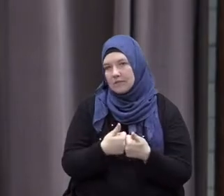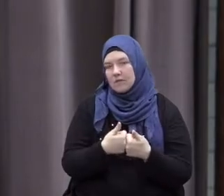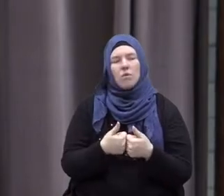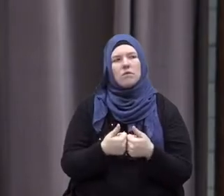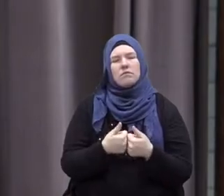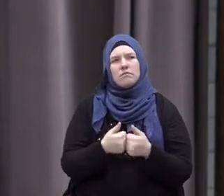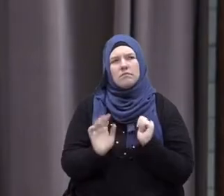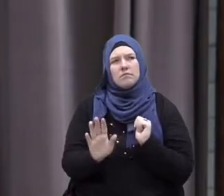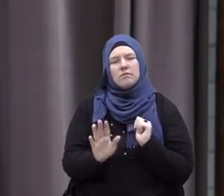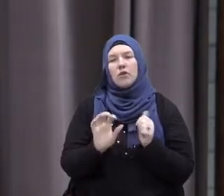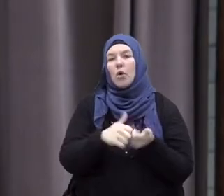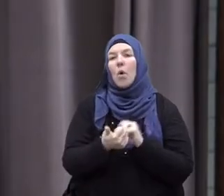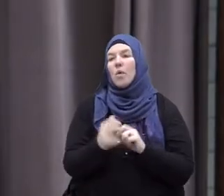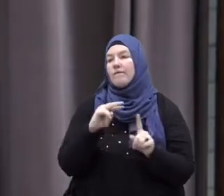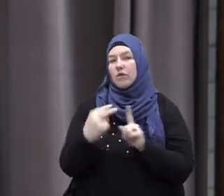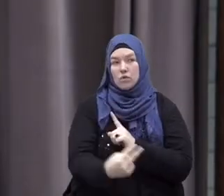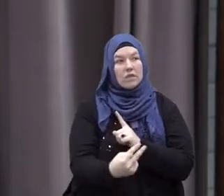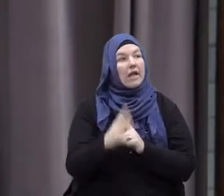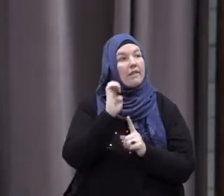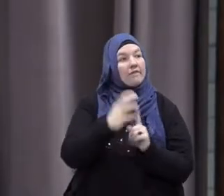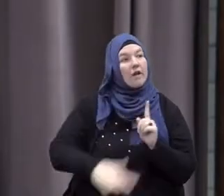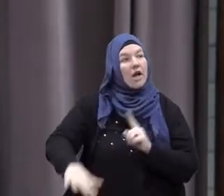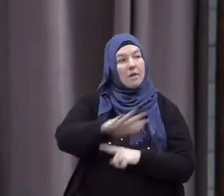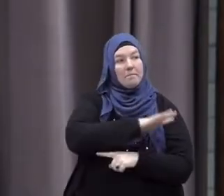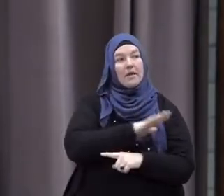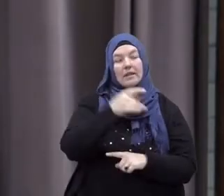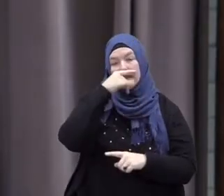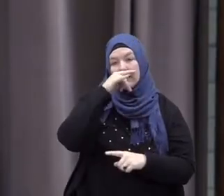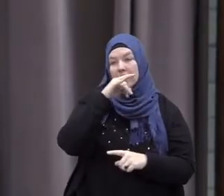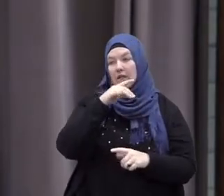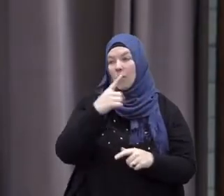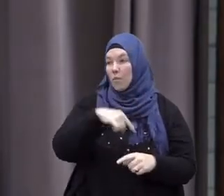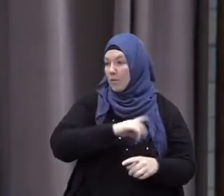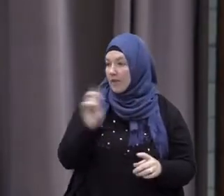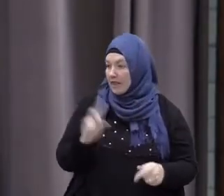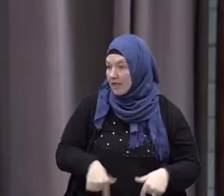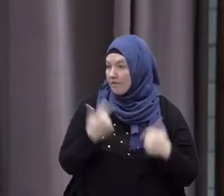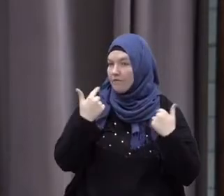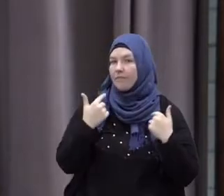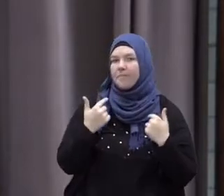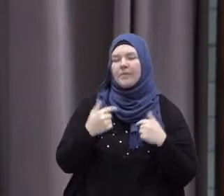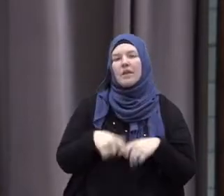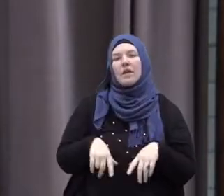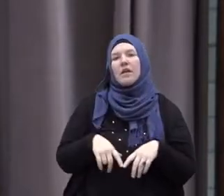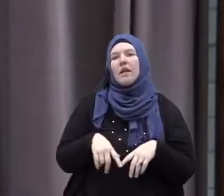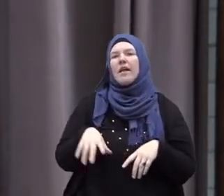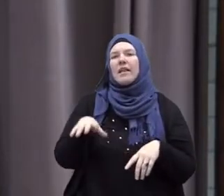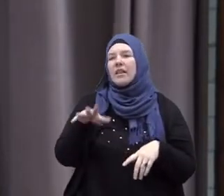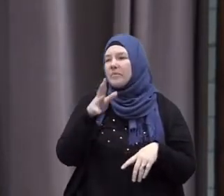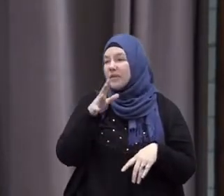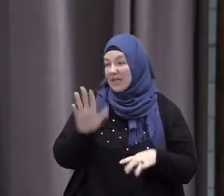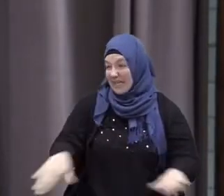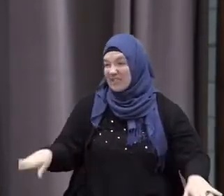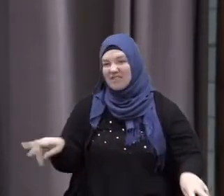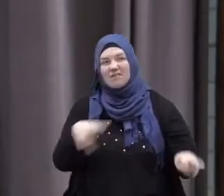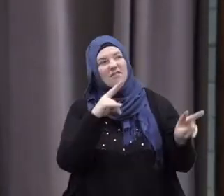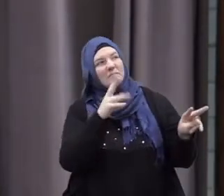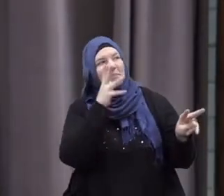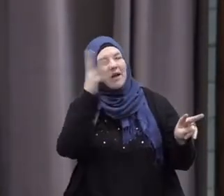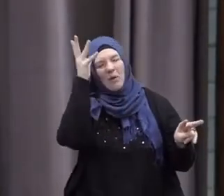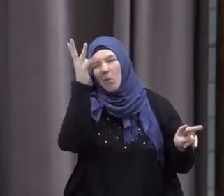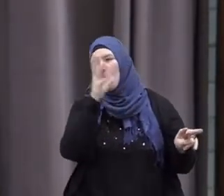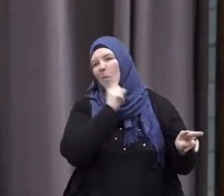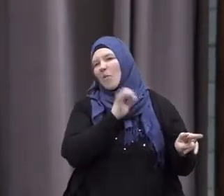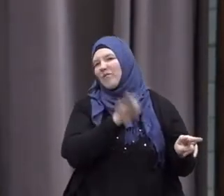us and the environment in which we live. They think we are old-fashioned,